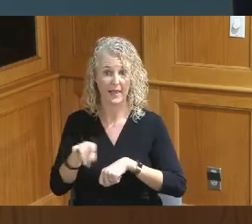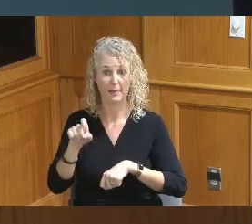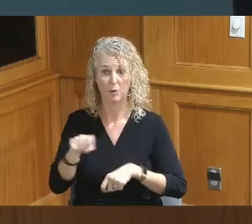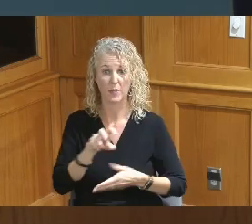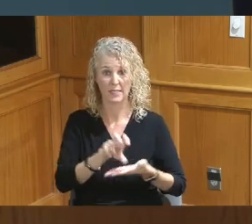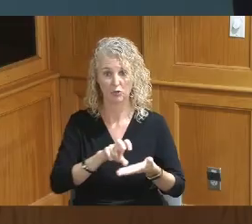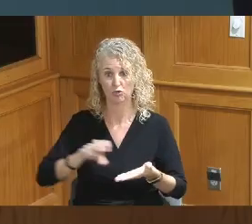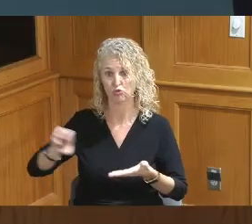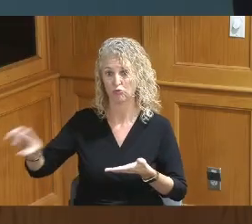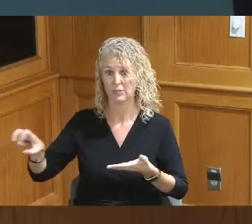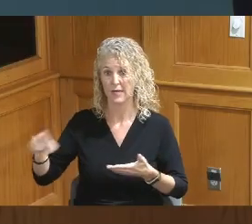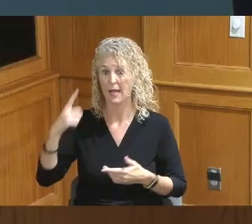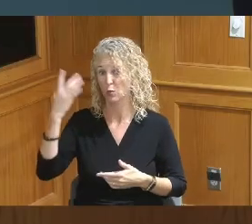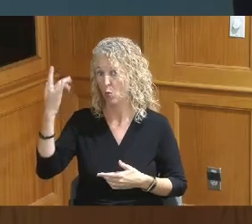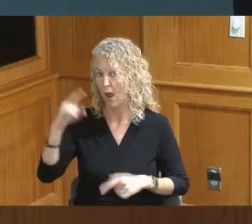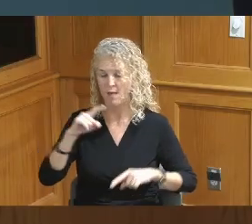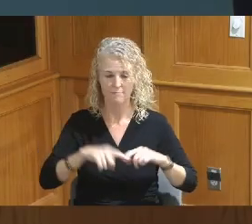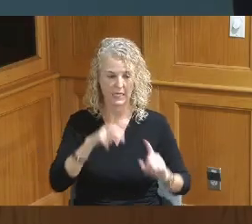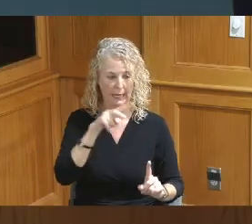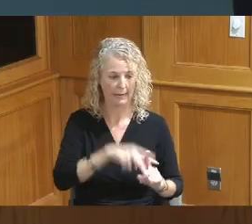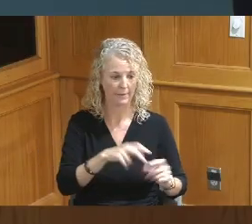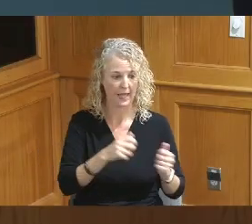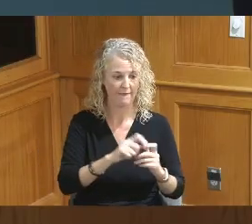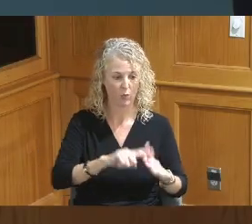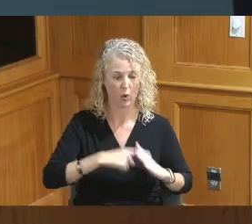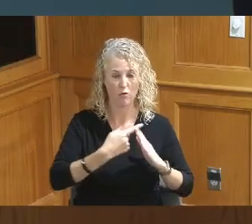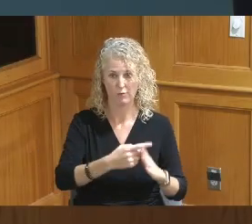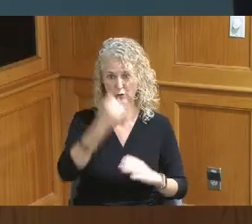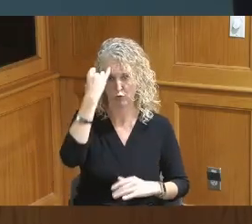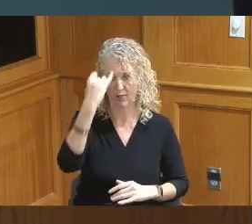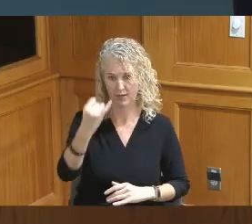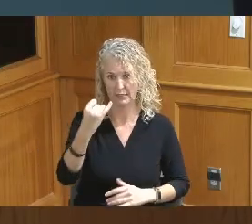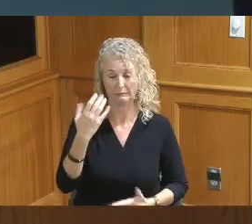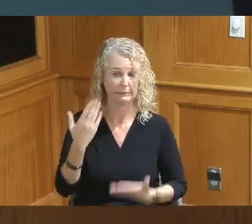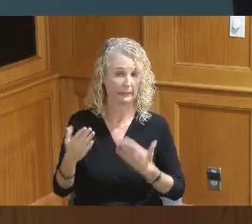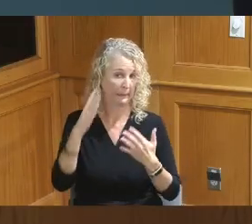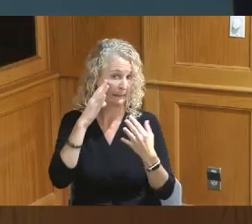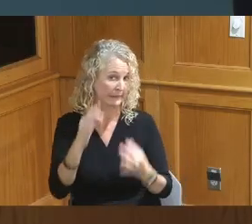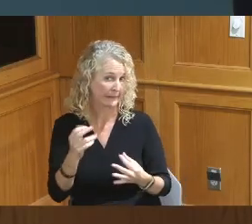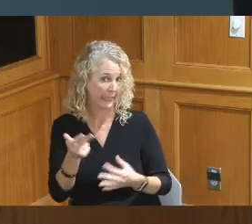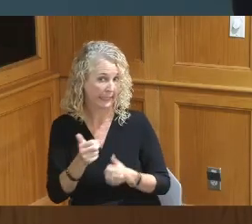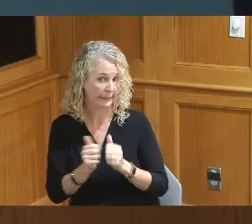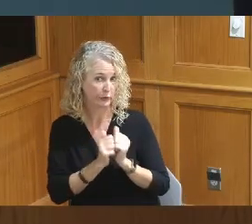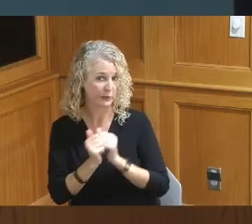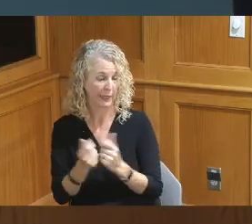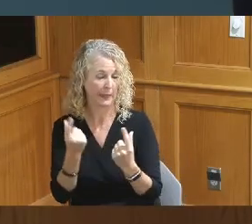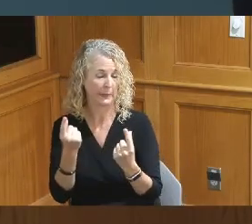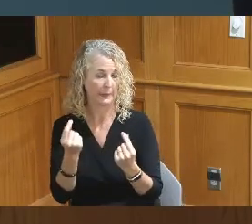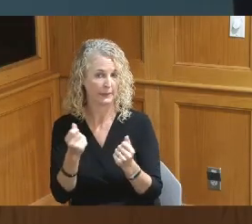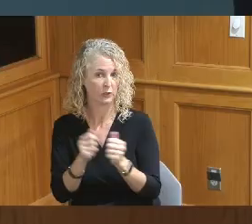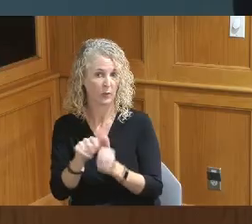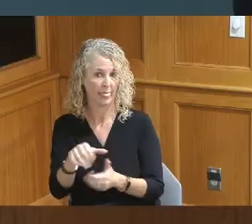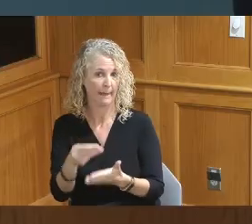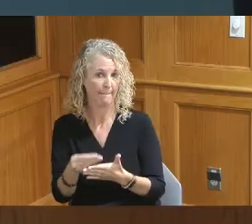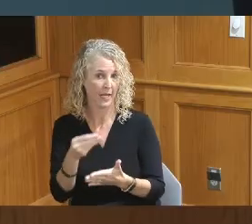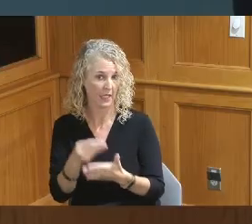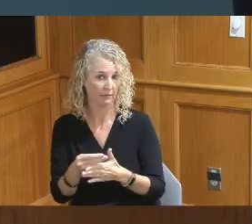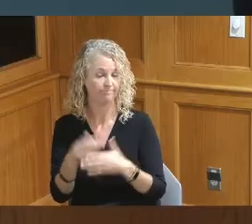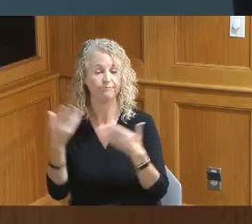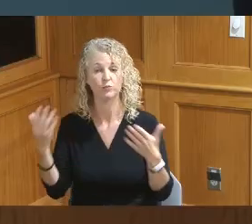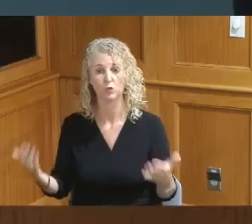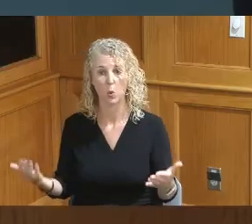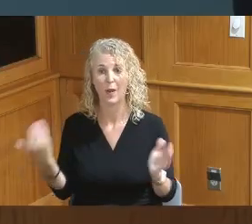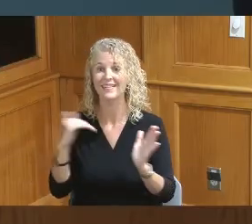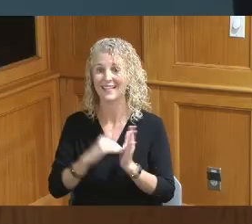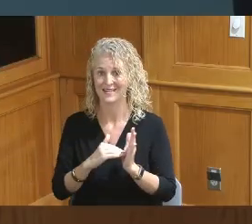redirect them because they can't be used for the original idea, and then make a decision as a board as to how we want to proceed with that.